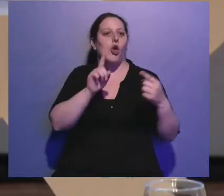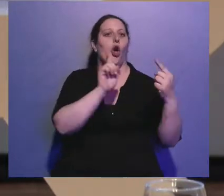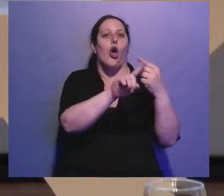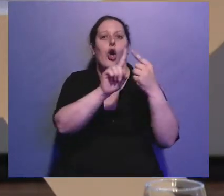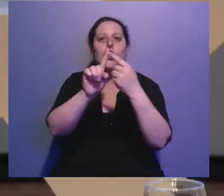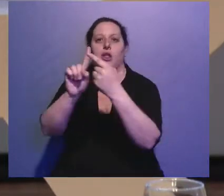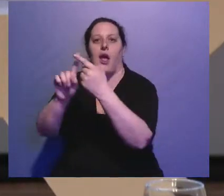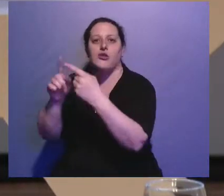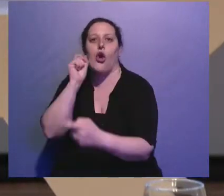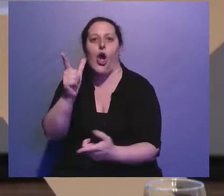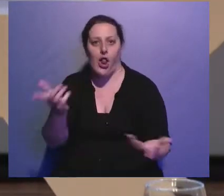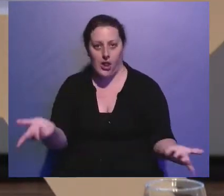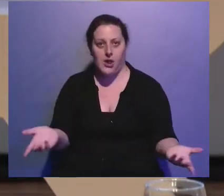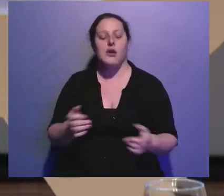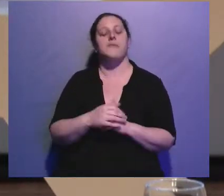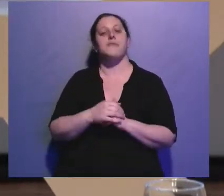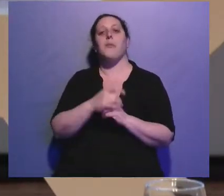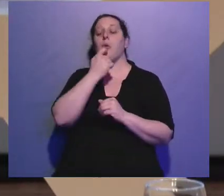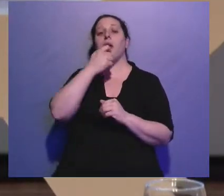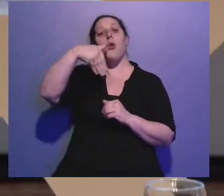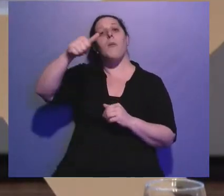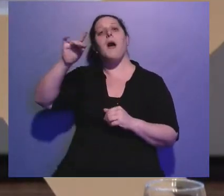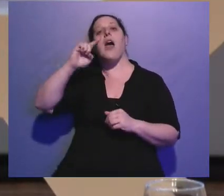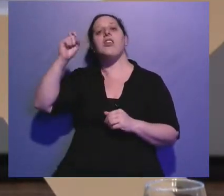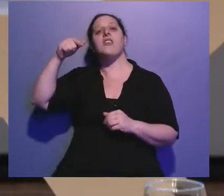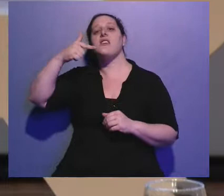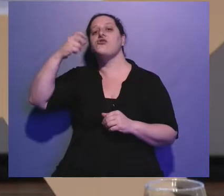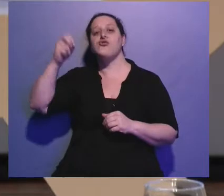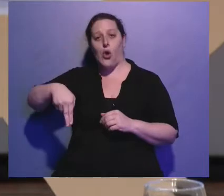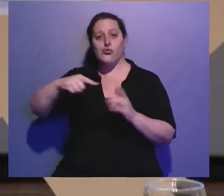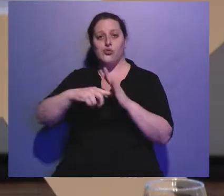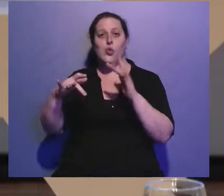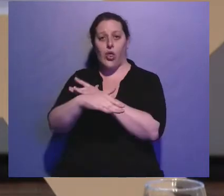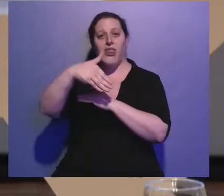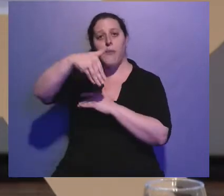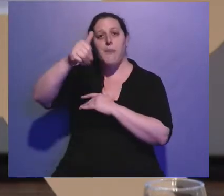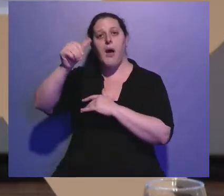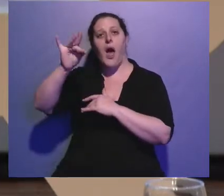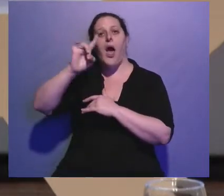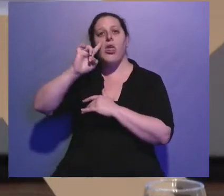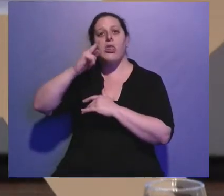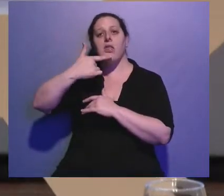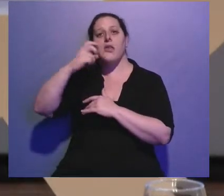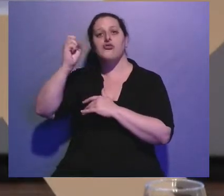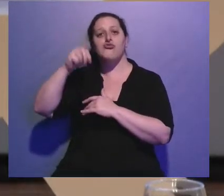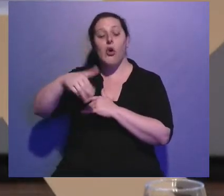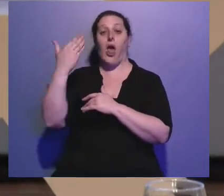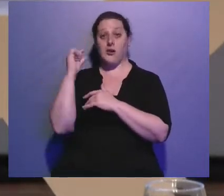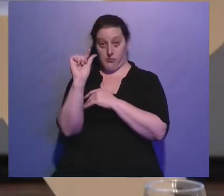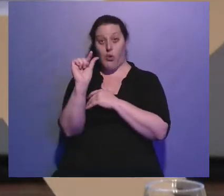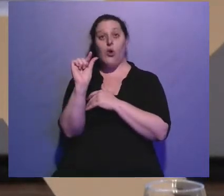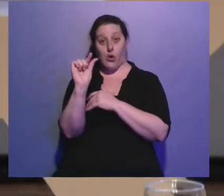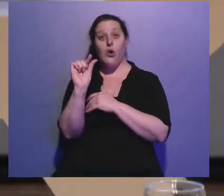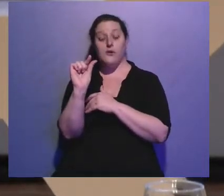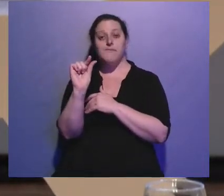of Madison recently was that people were using those channels, that they felt that they were sending their